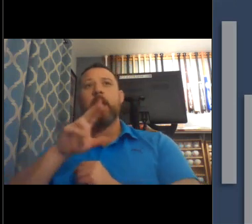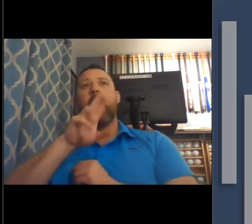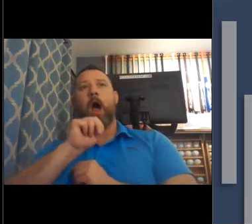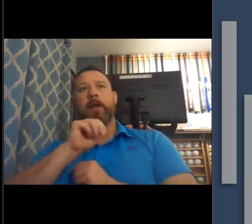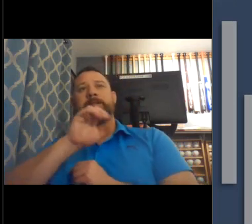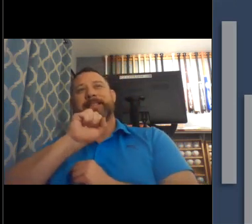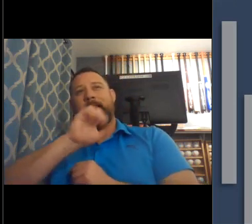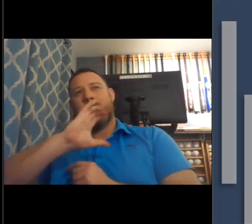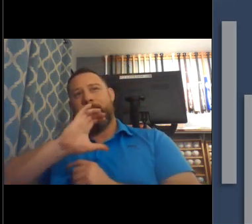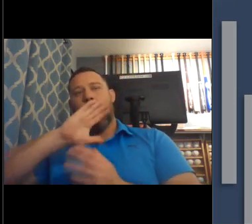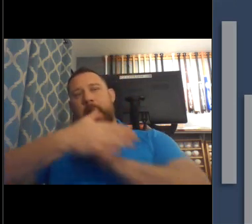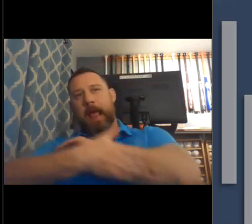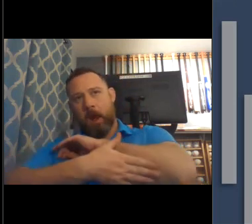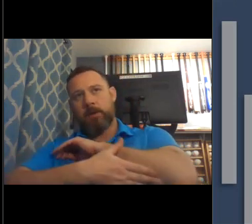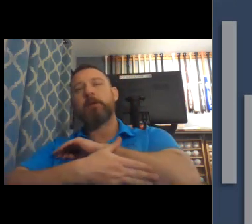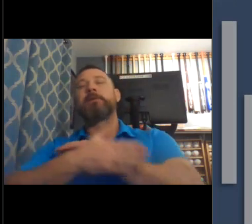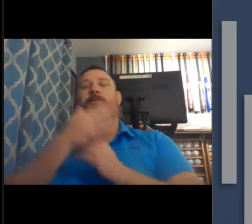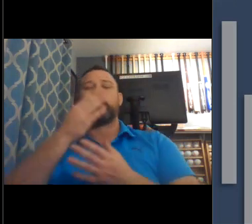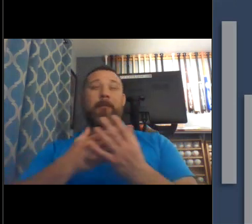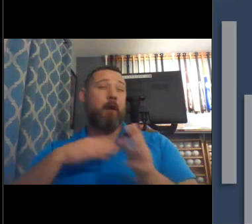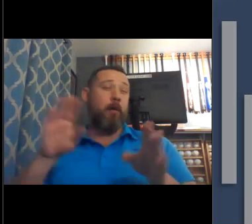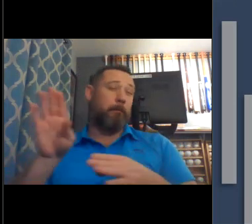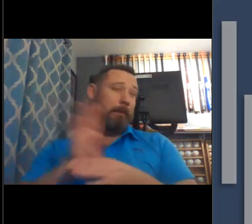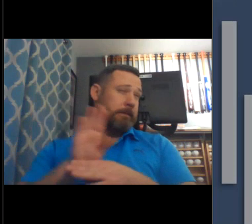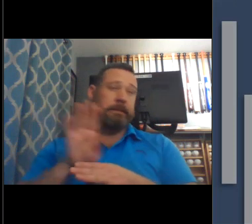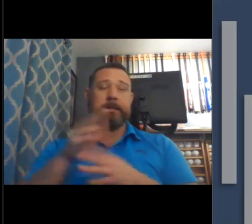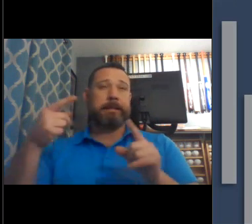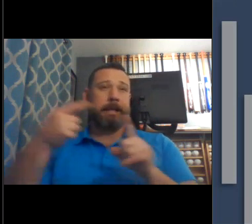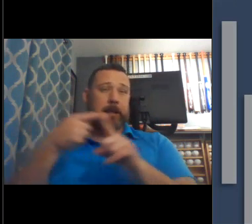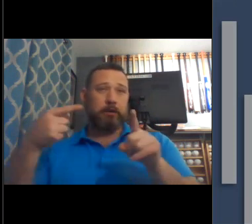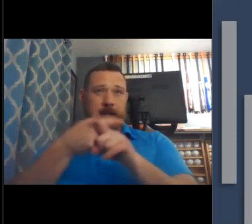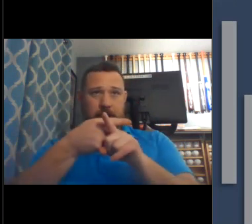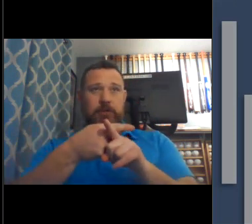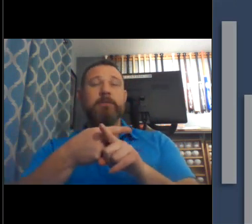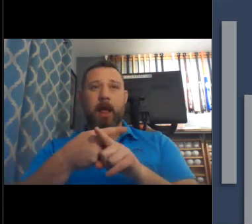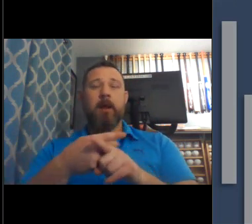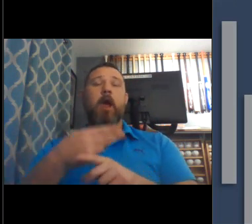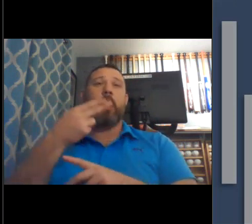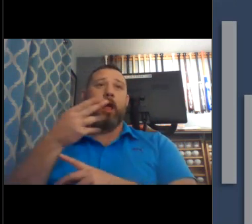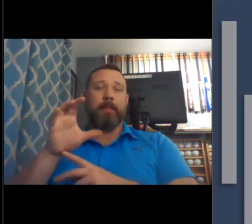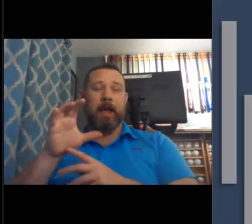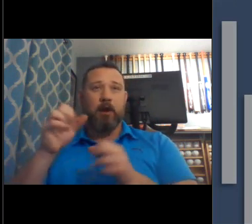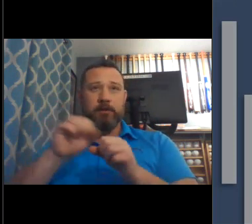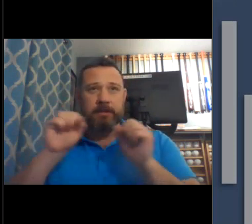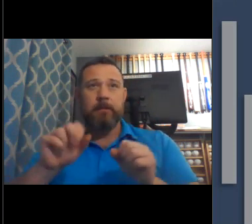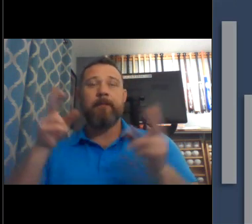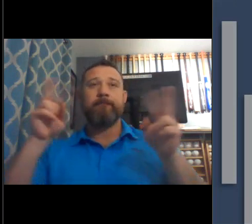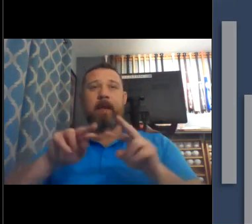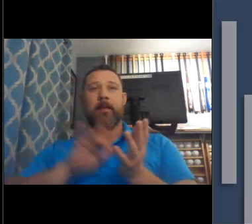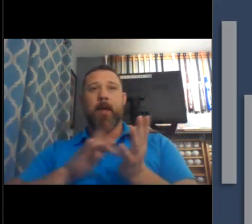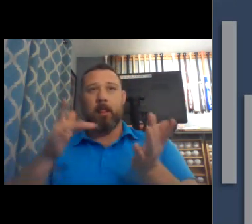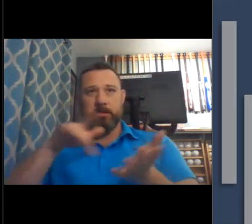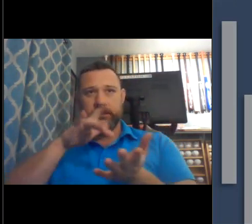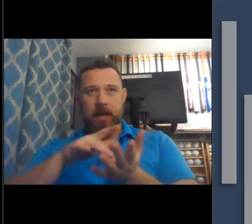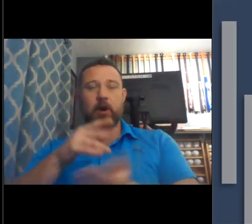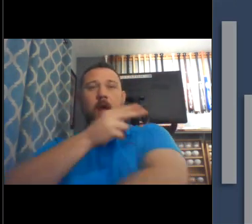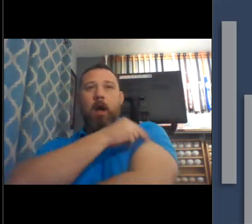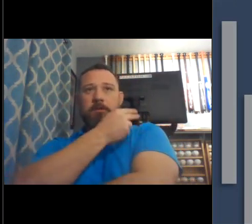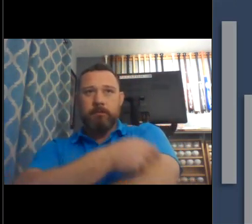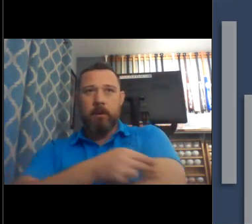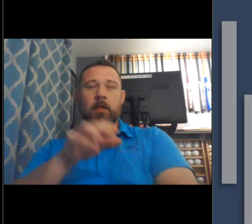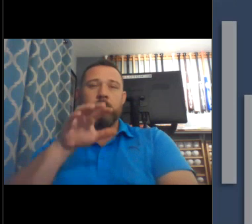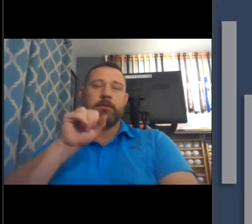but in some of our busiest intersections, in particular our healthcare system, the Valley Medical Center, hospital, San